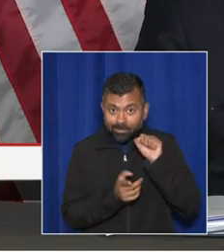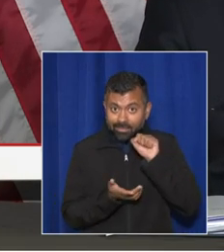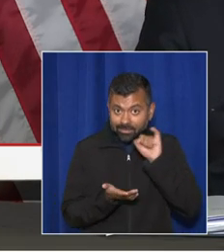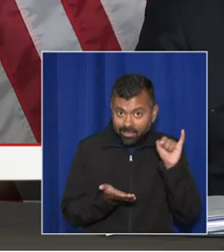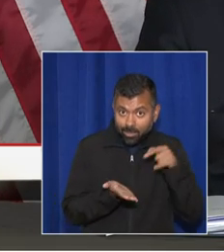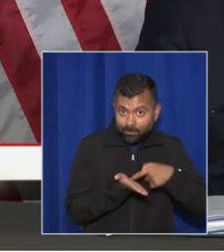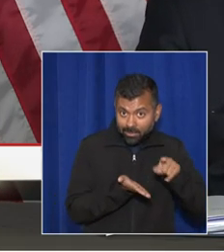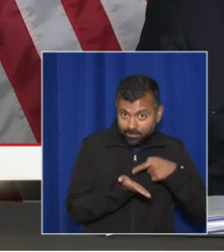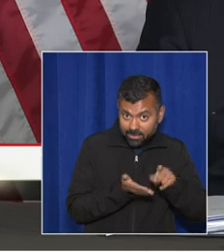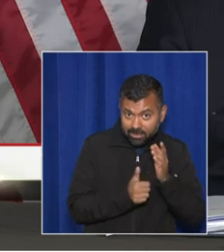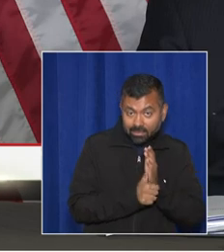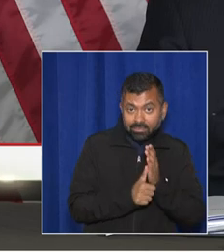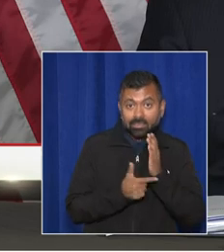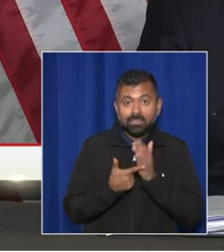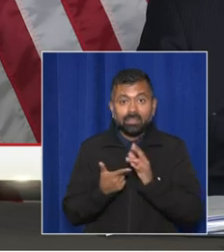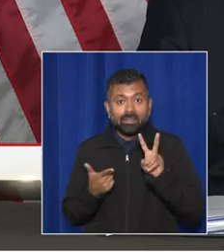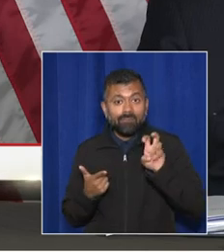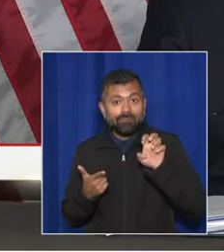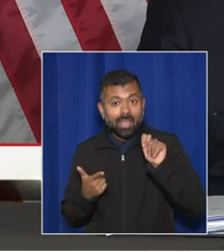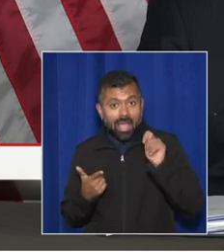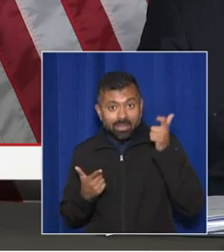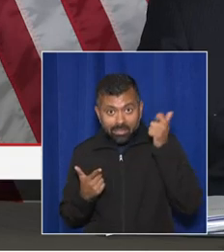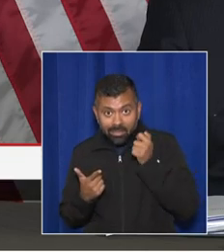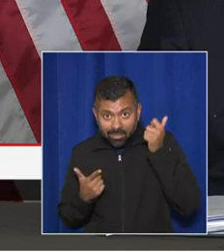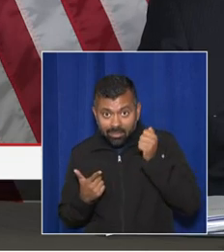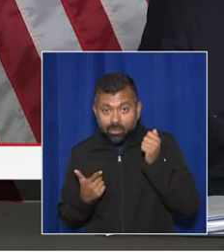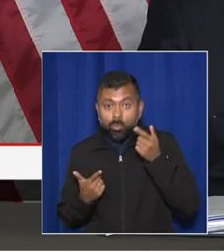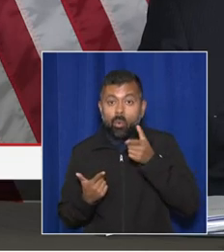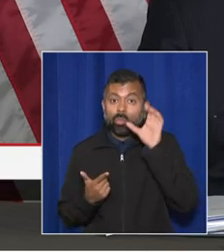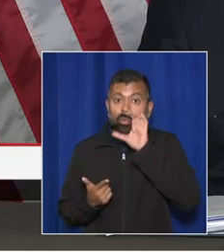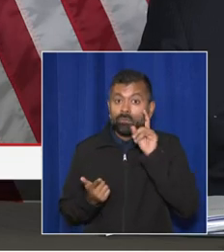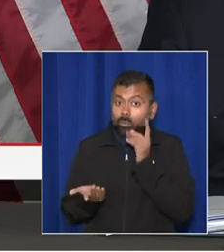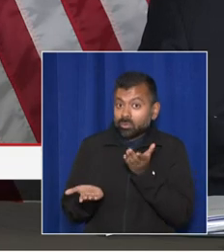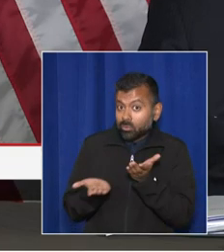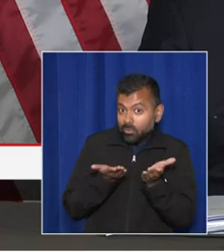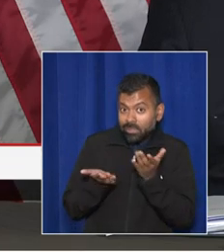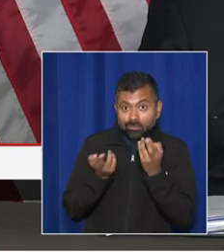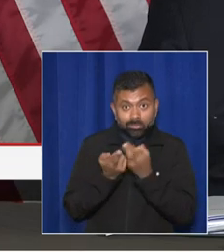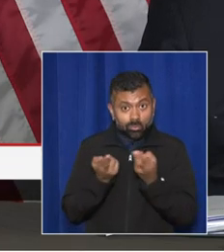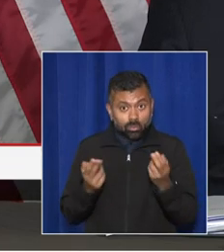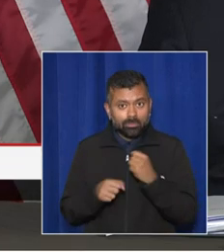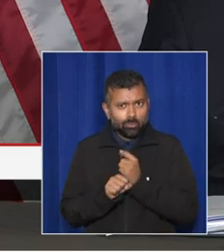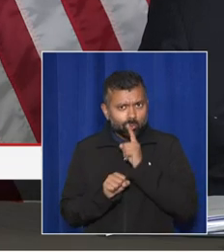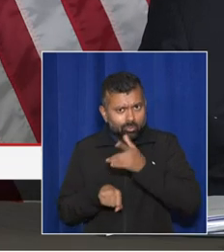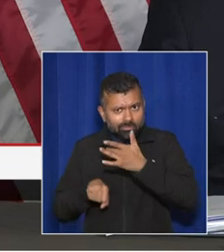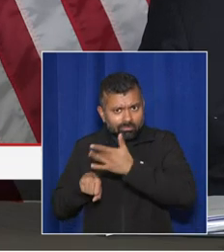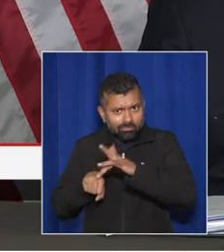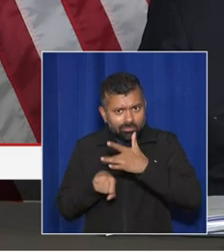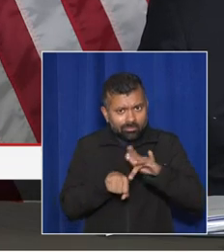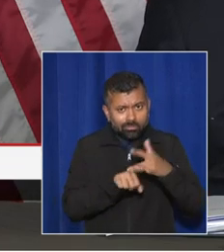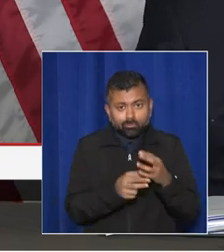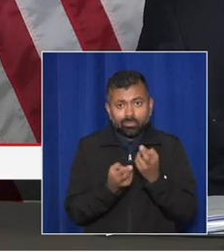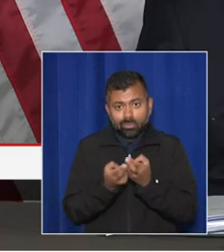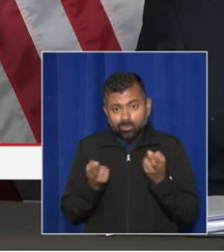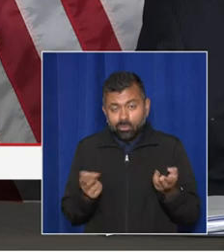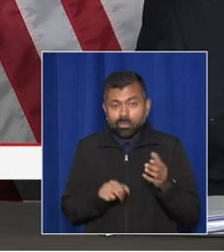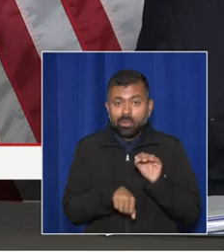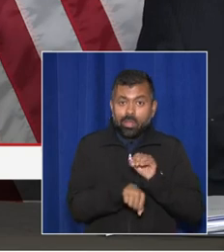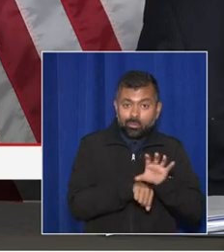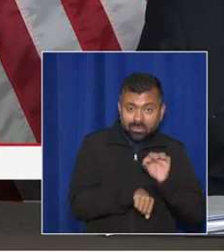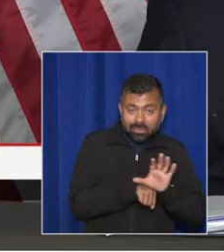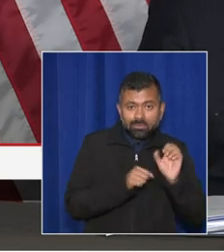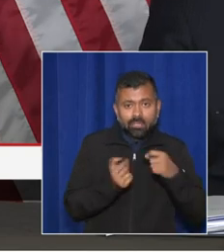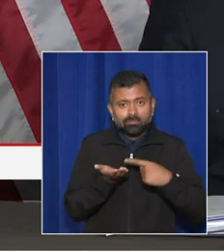seeking services are able to talk to someone. We want to make sure that people who have their